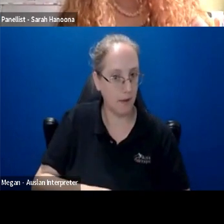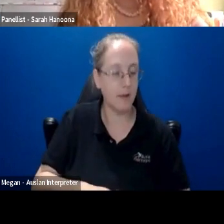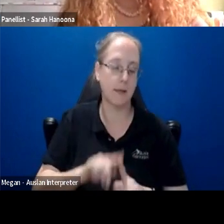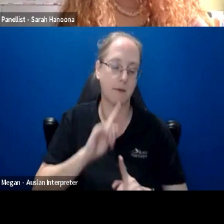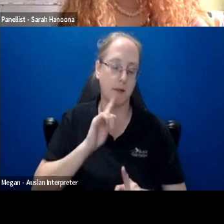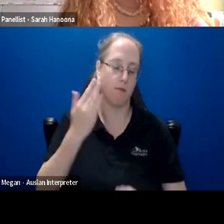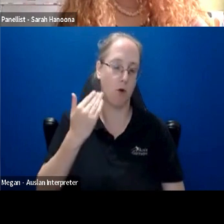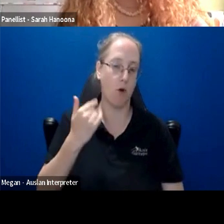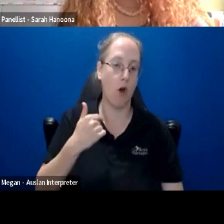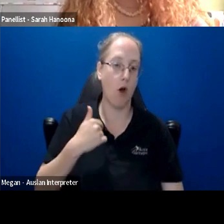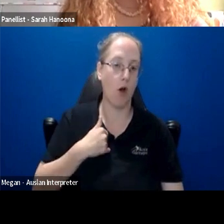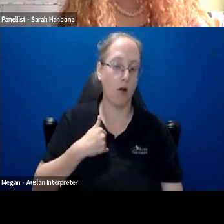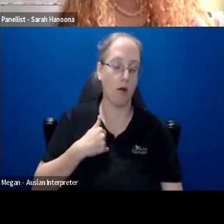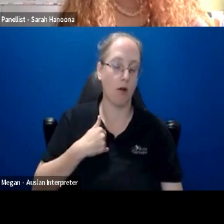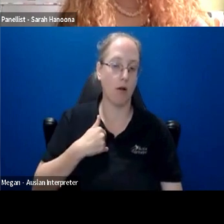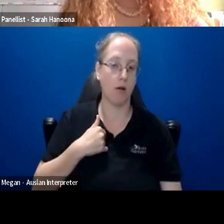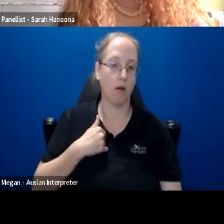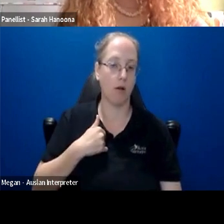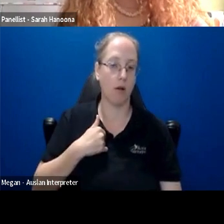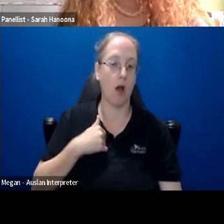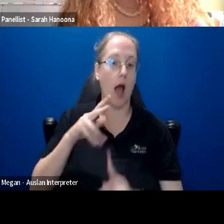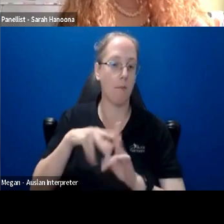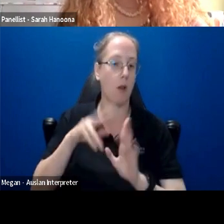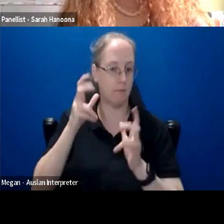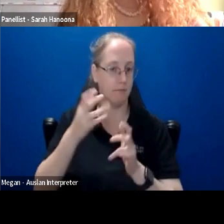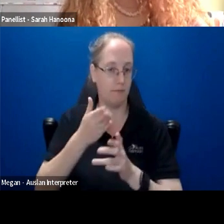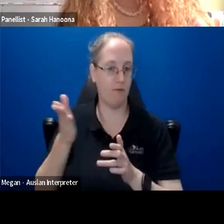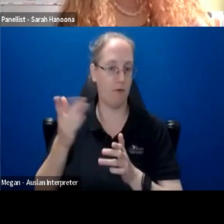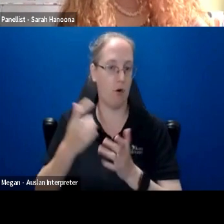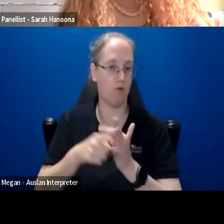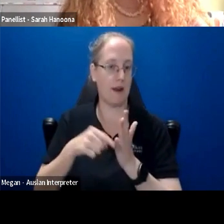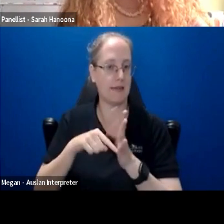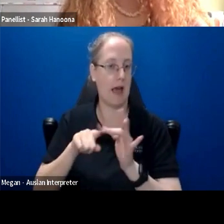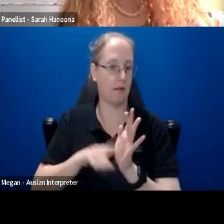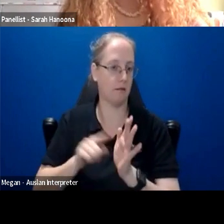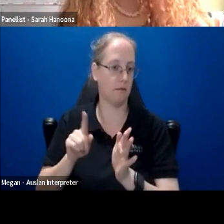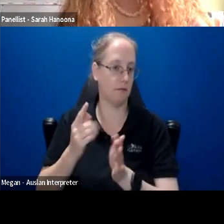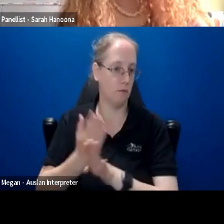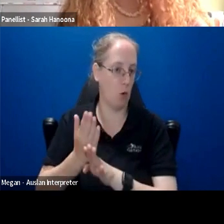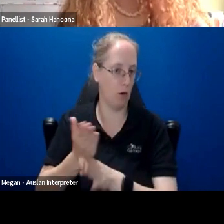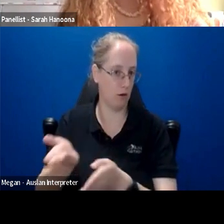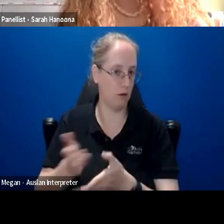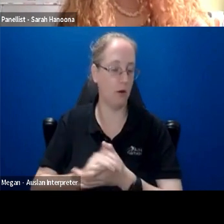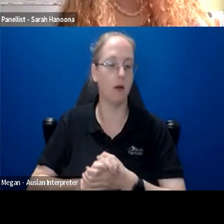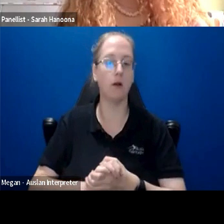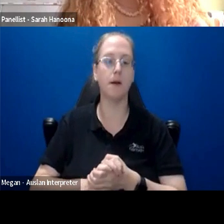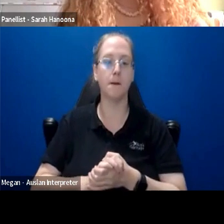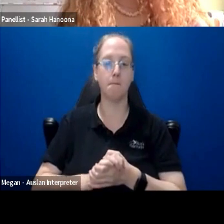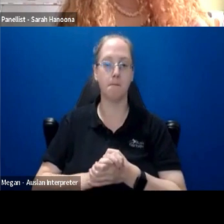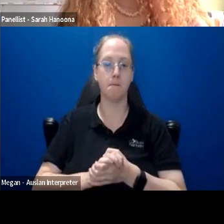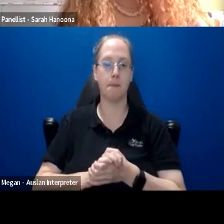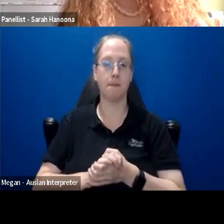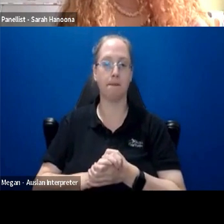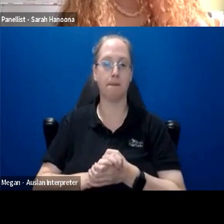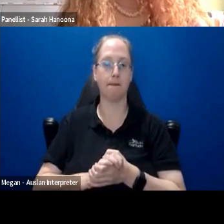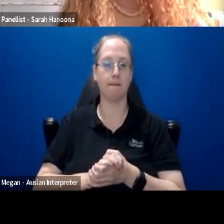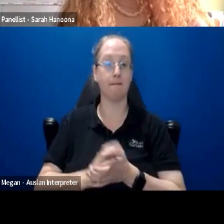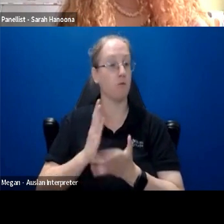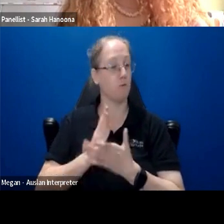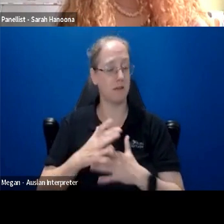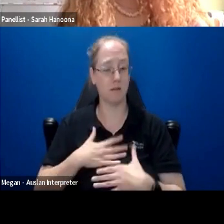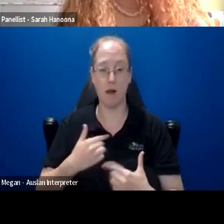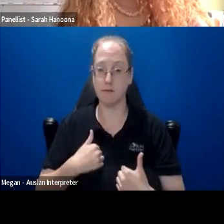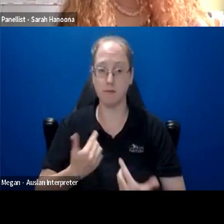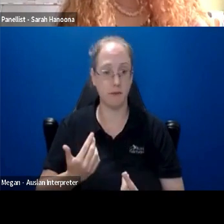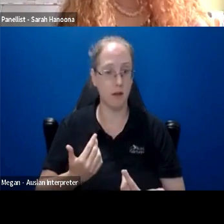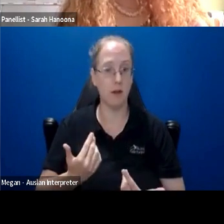I was mostly interested in the retail sector at that time. So I was like really surprised that, I mean, we have like all